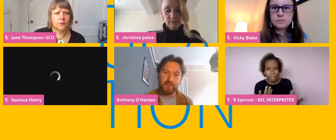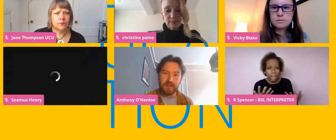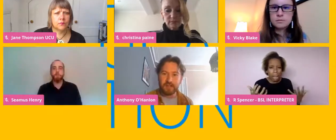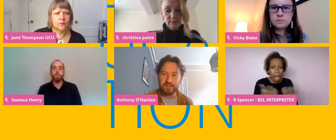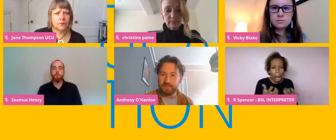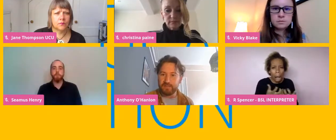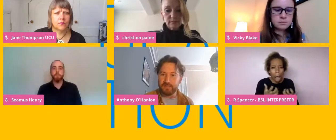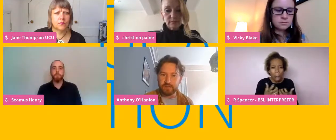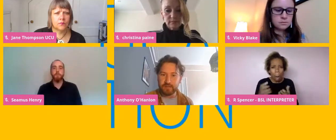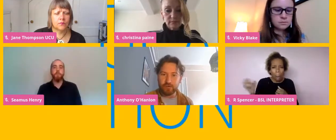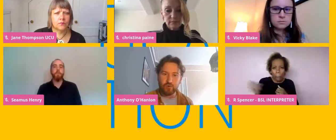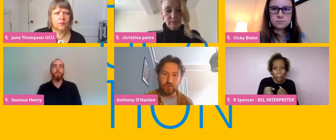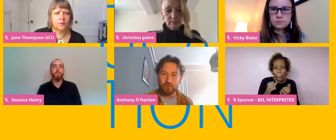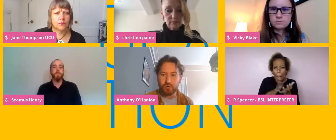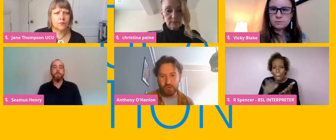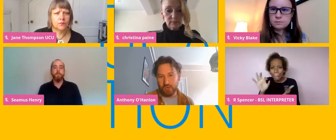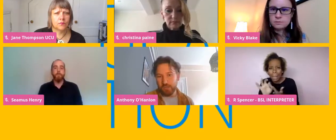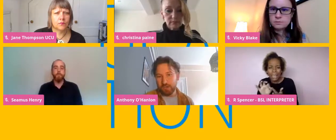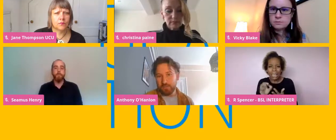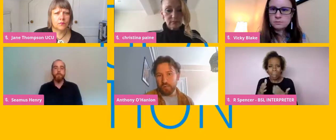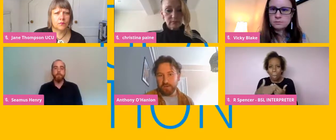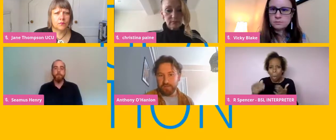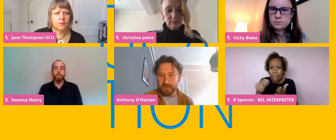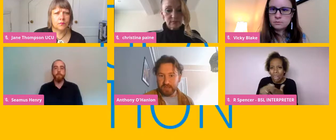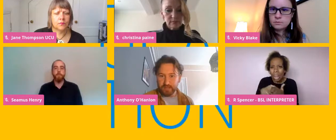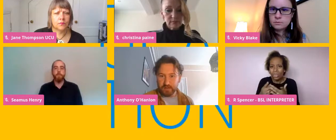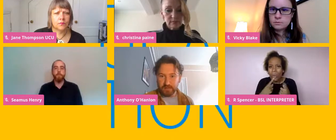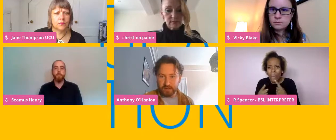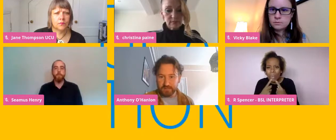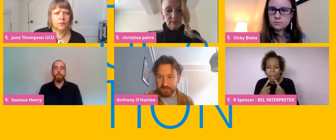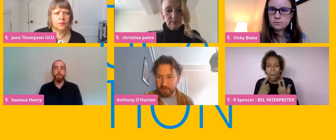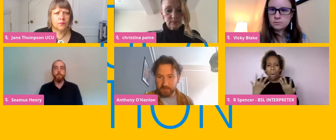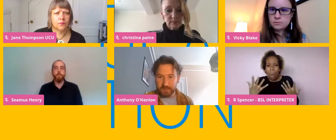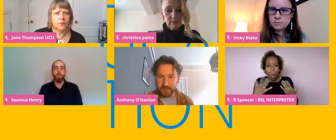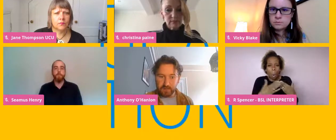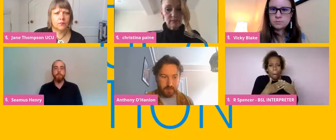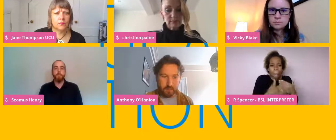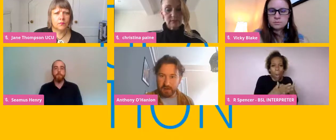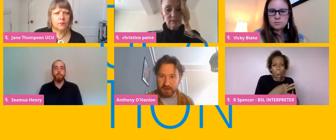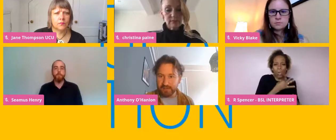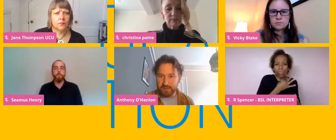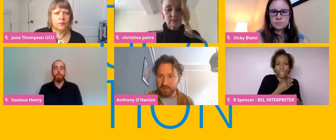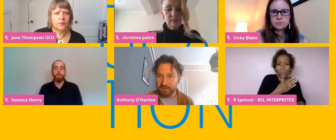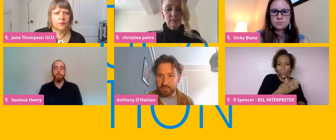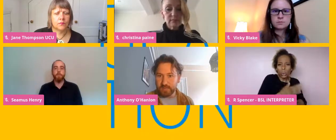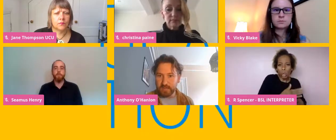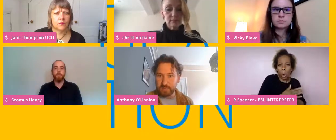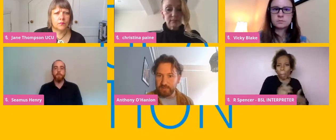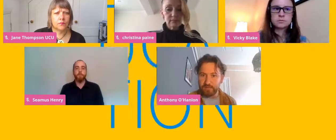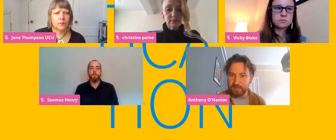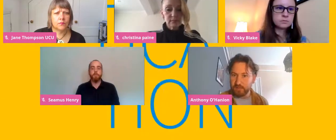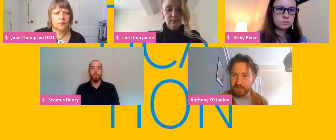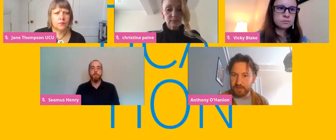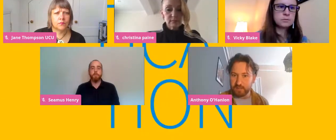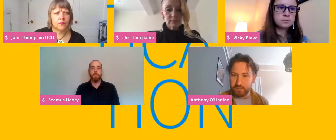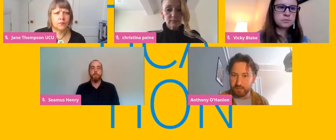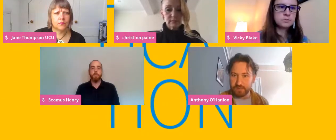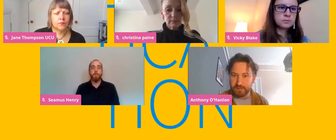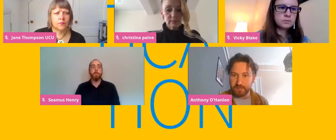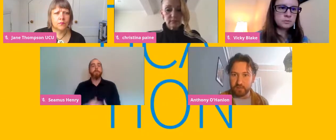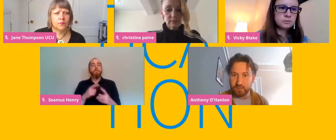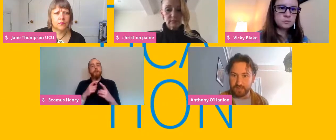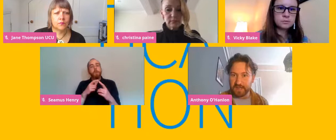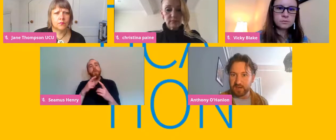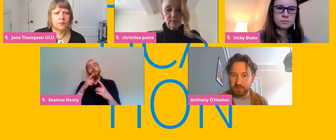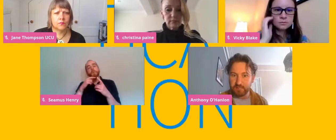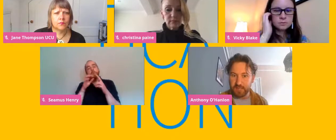get more financial information or more information around the threats to jobs, then, you know, after this, we'd be happy to field any of those